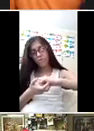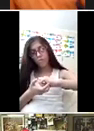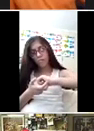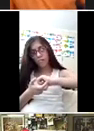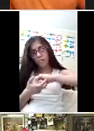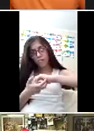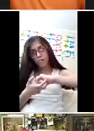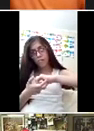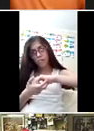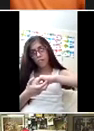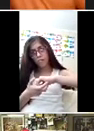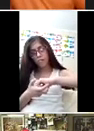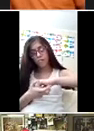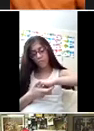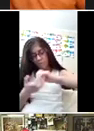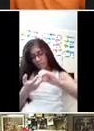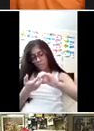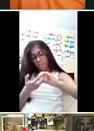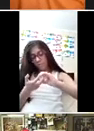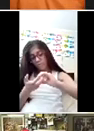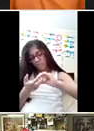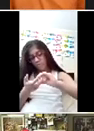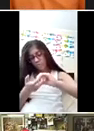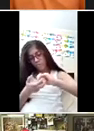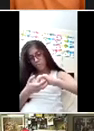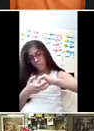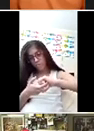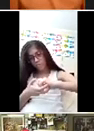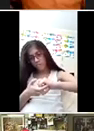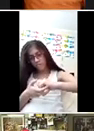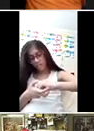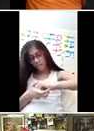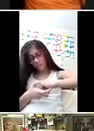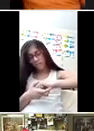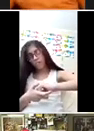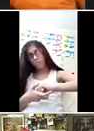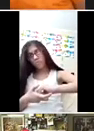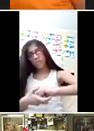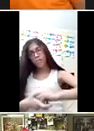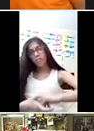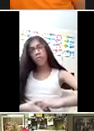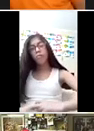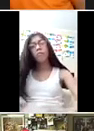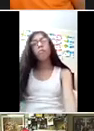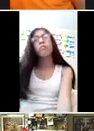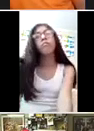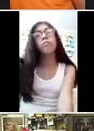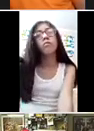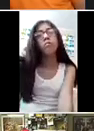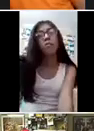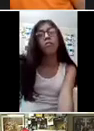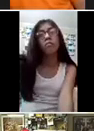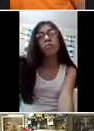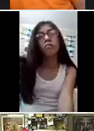right? So you can't produce. So the cares of the world sometimes gets in the way. Other people come and convince them